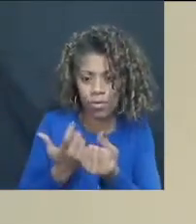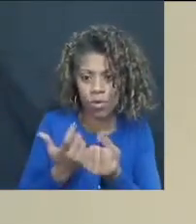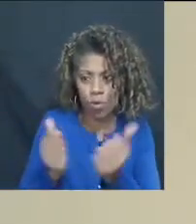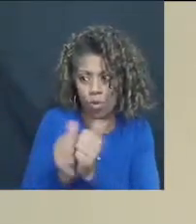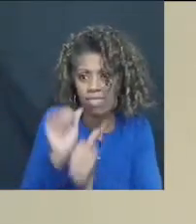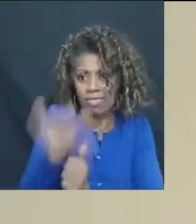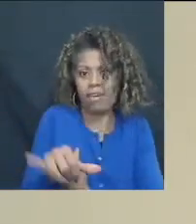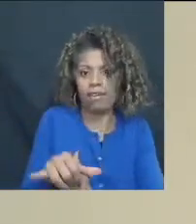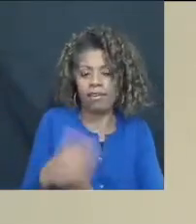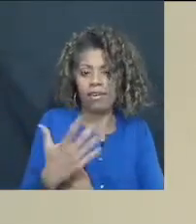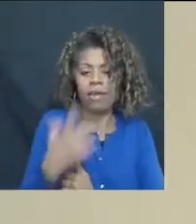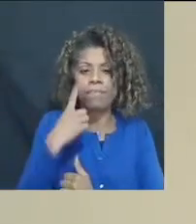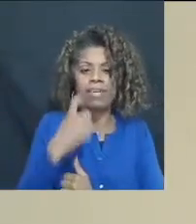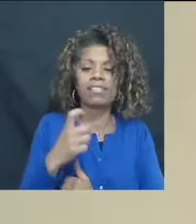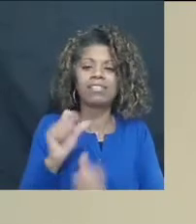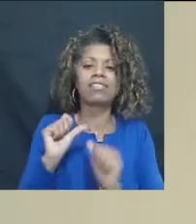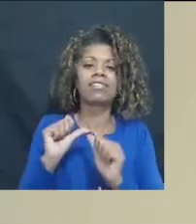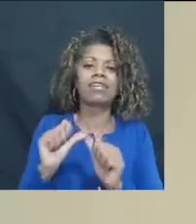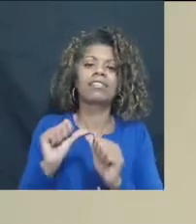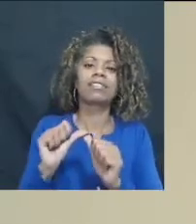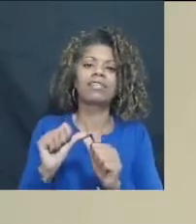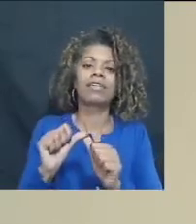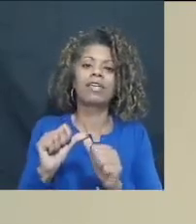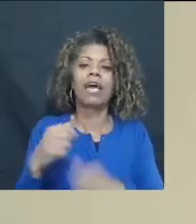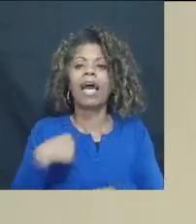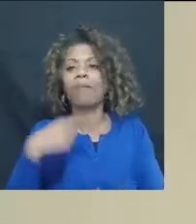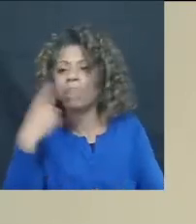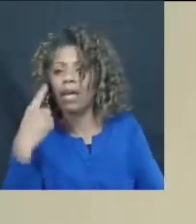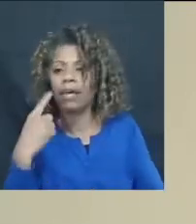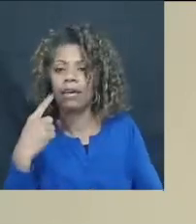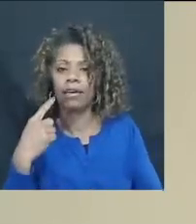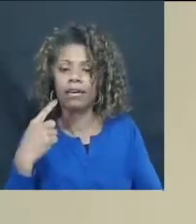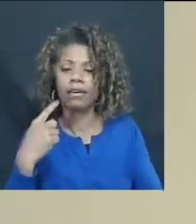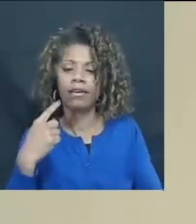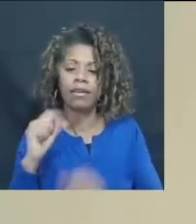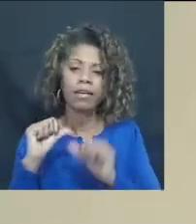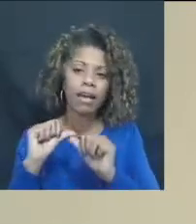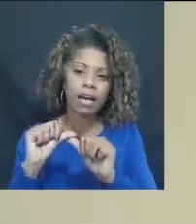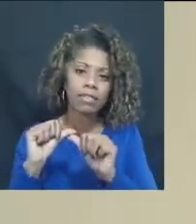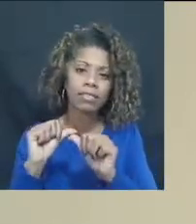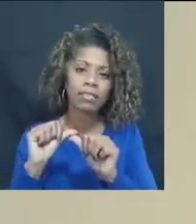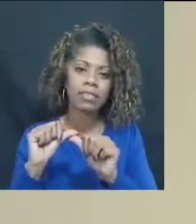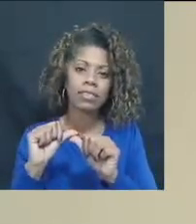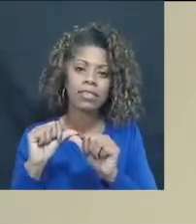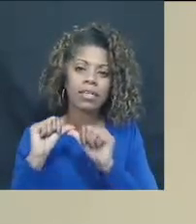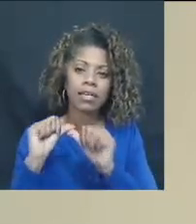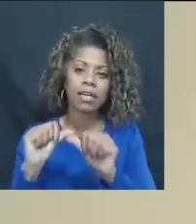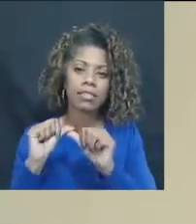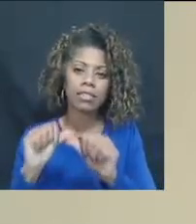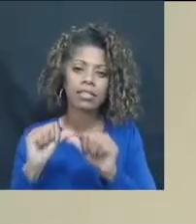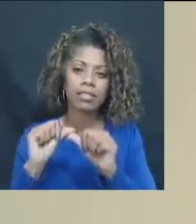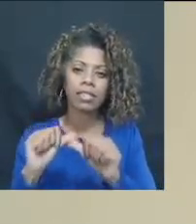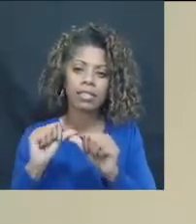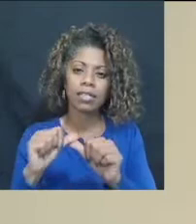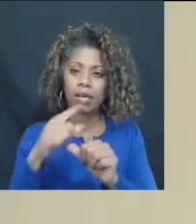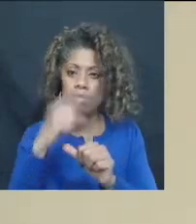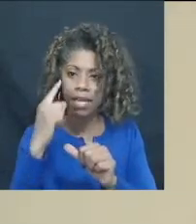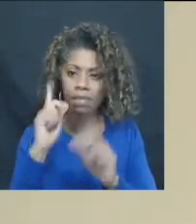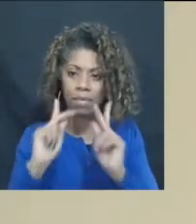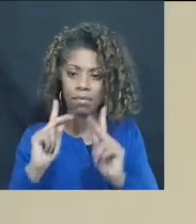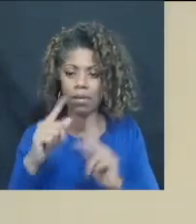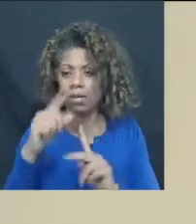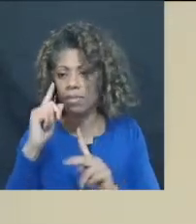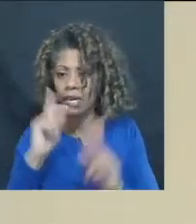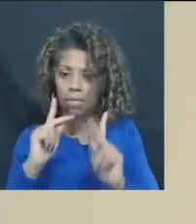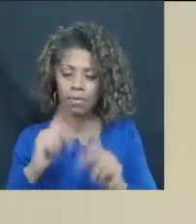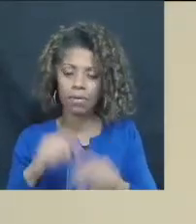to I'm Black, so let me talk about my people. This constant reference to Black people, where to say something good